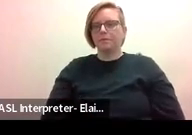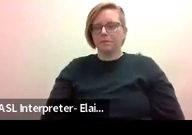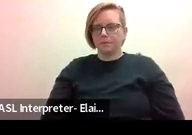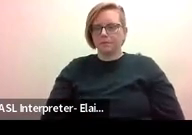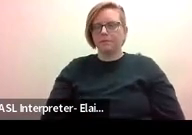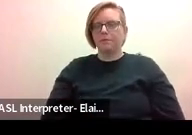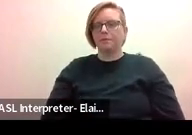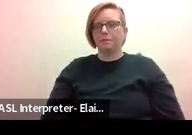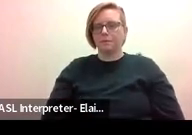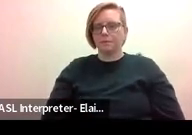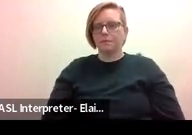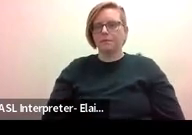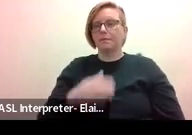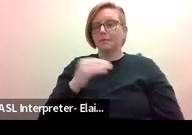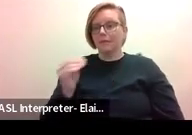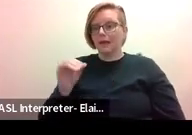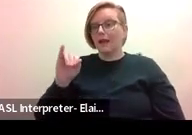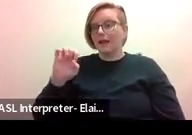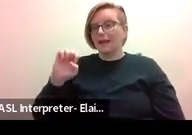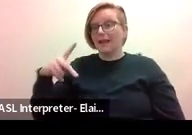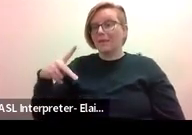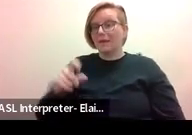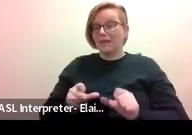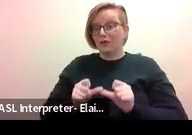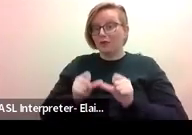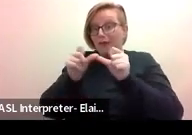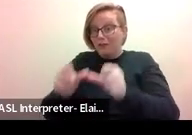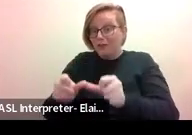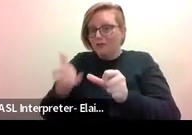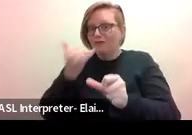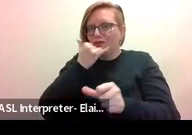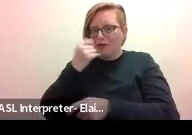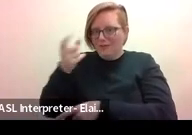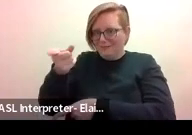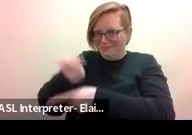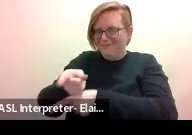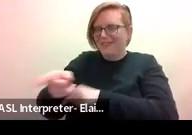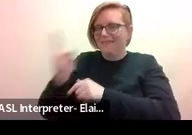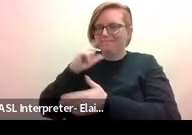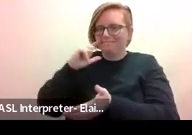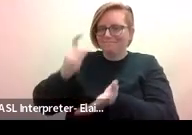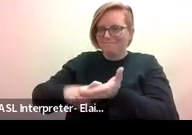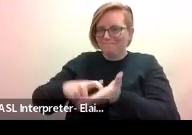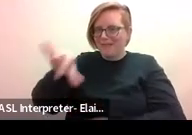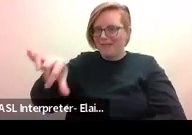And excuse me, the IEP duration is incorrect. Excellent.